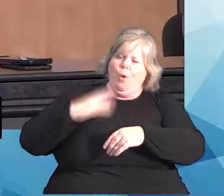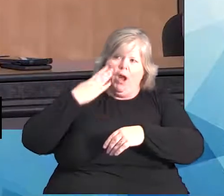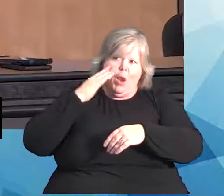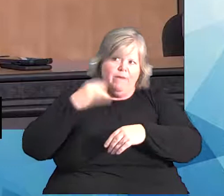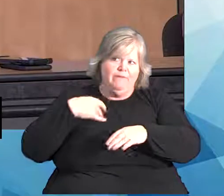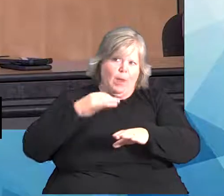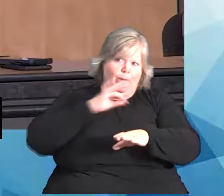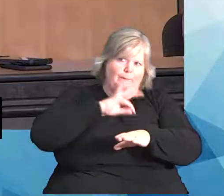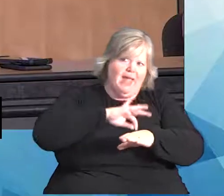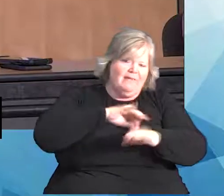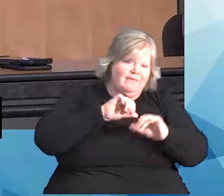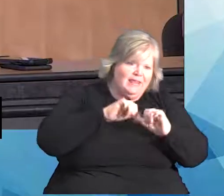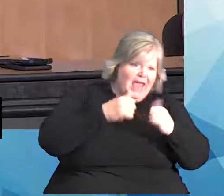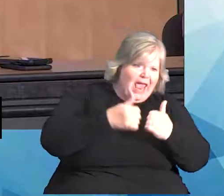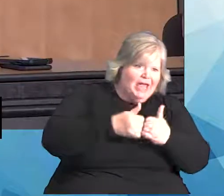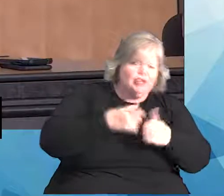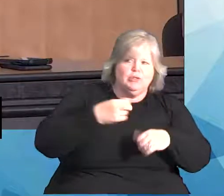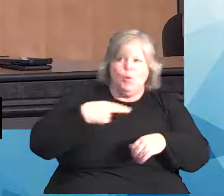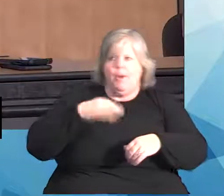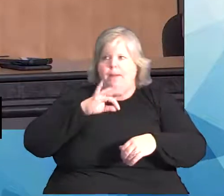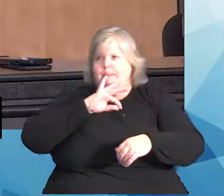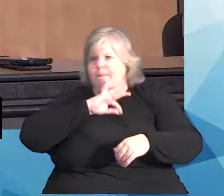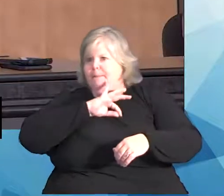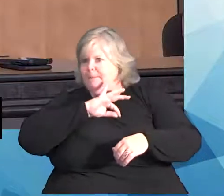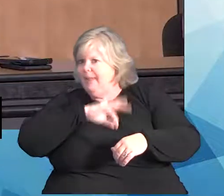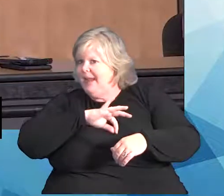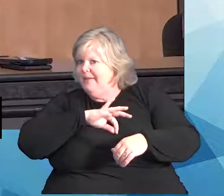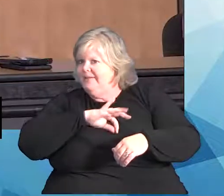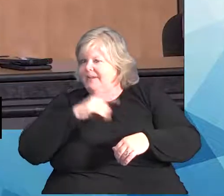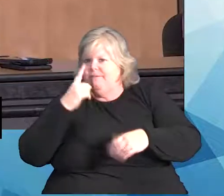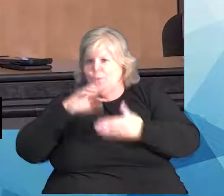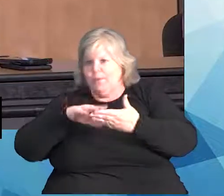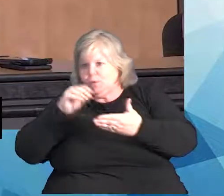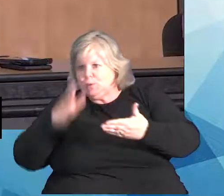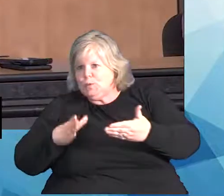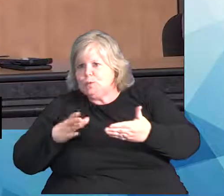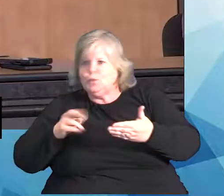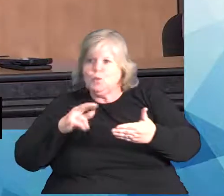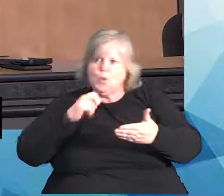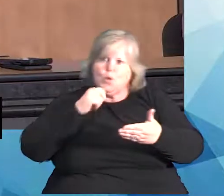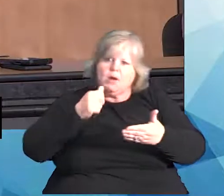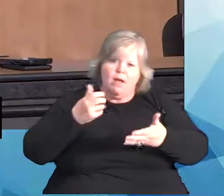to the agency or potentially a benefit to the students or not?